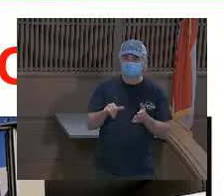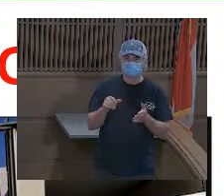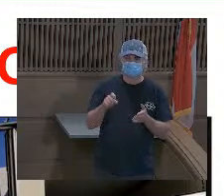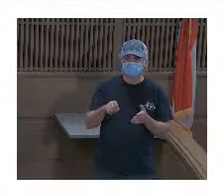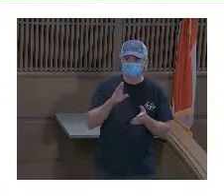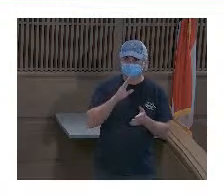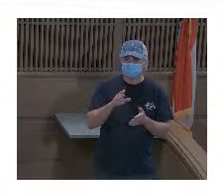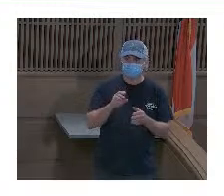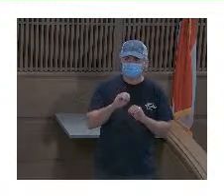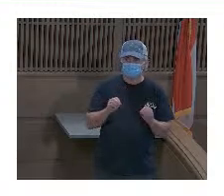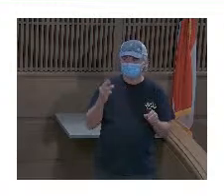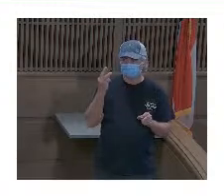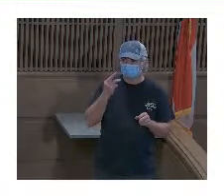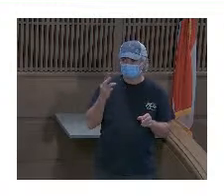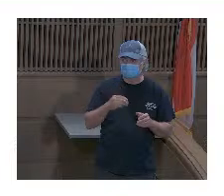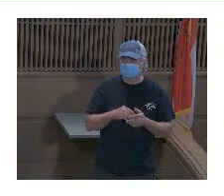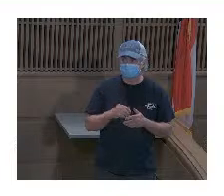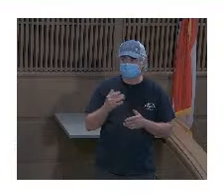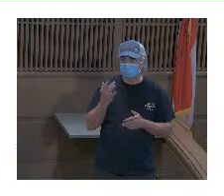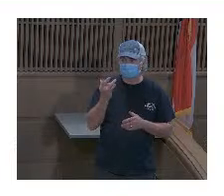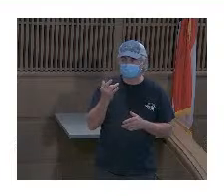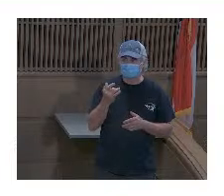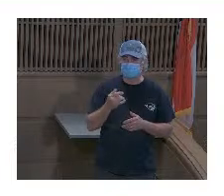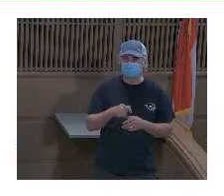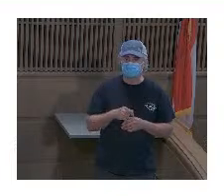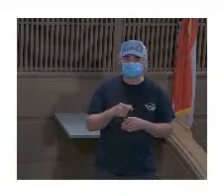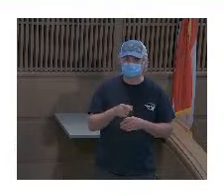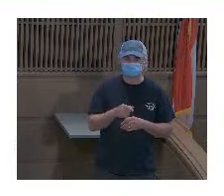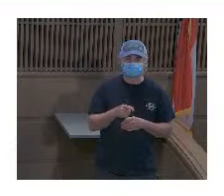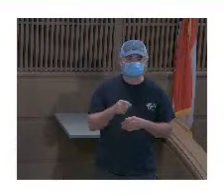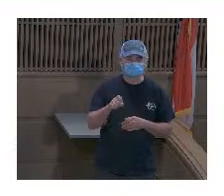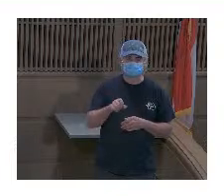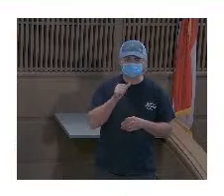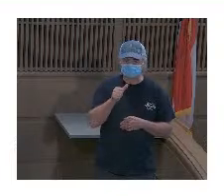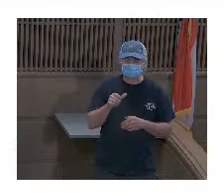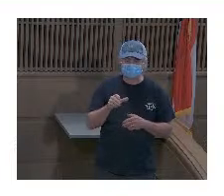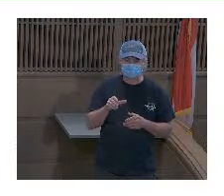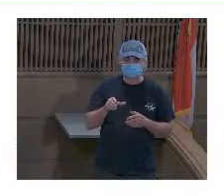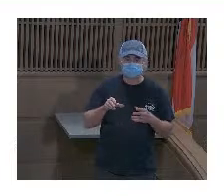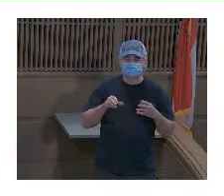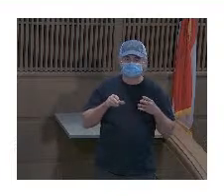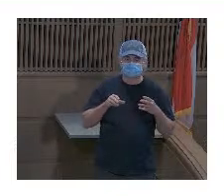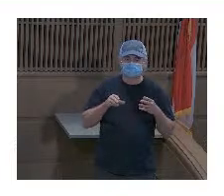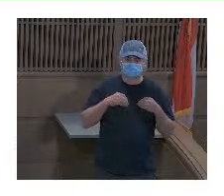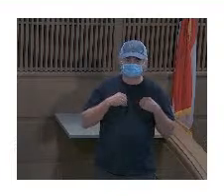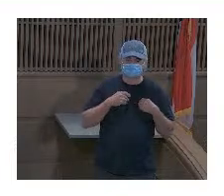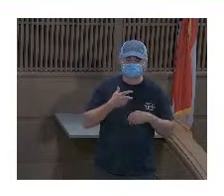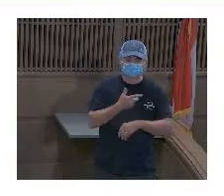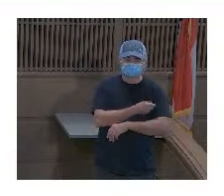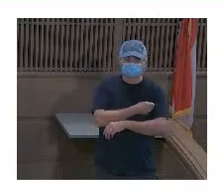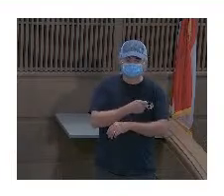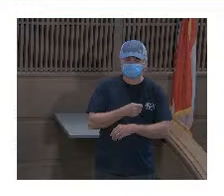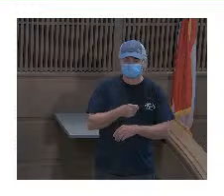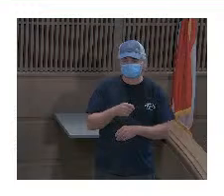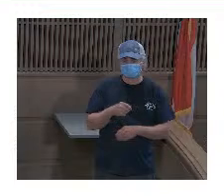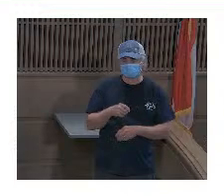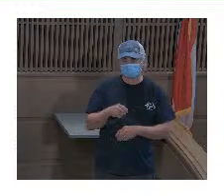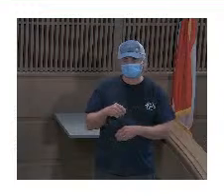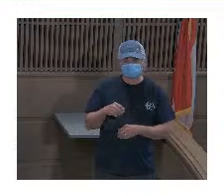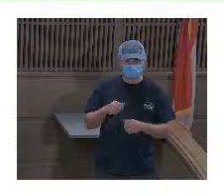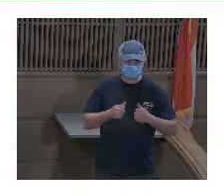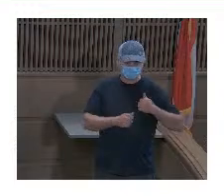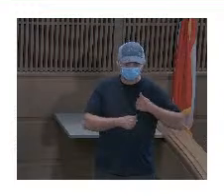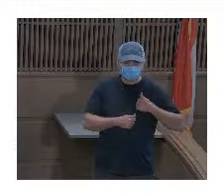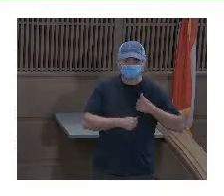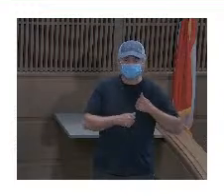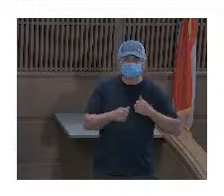veteran shouldn't get the vaccine. When you went in service, you didn't ask what was in the shot. You got